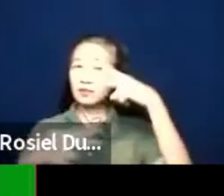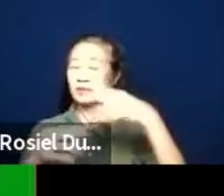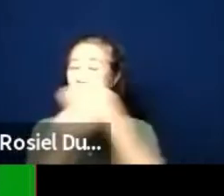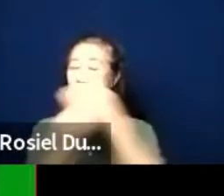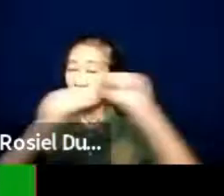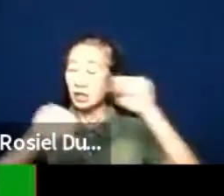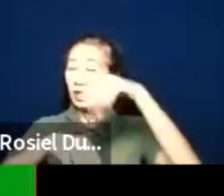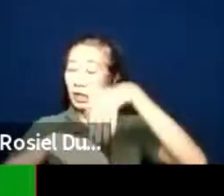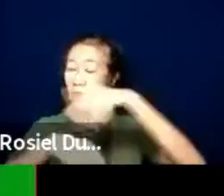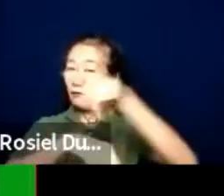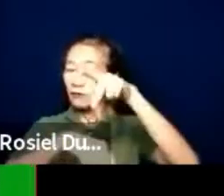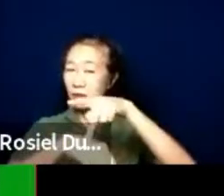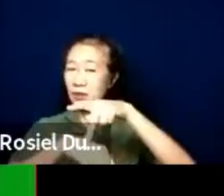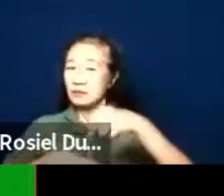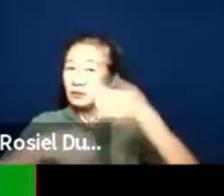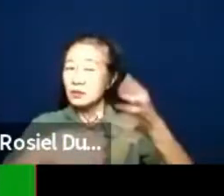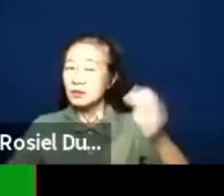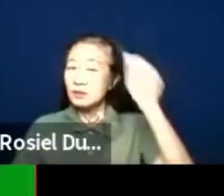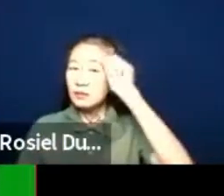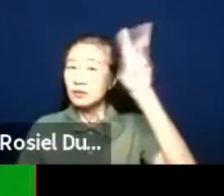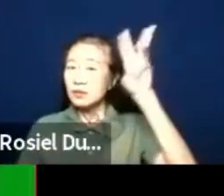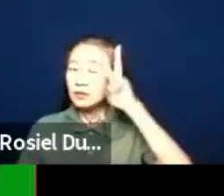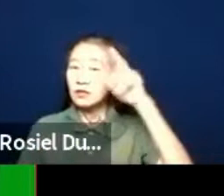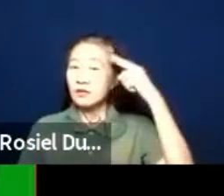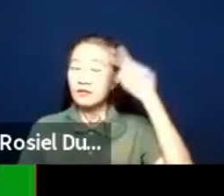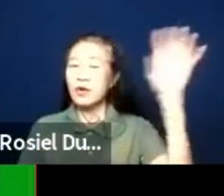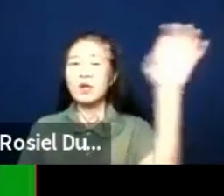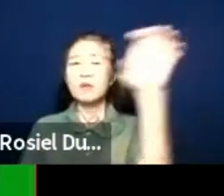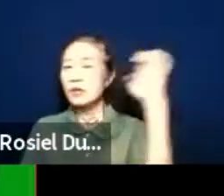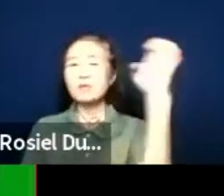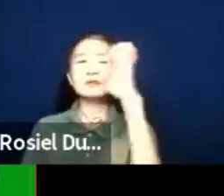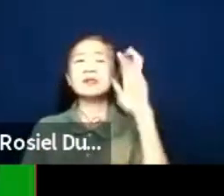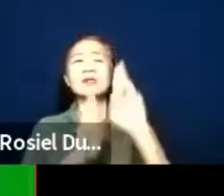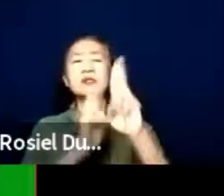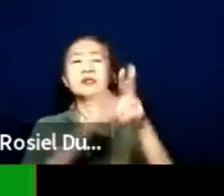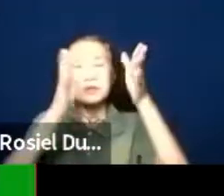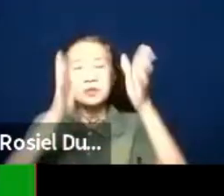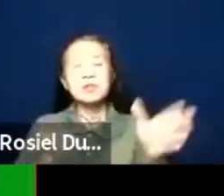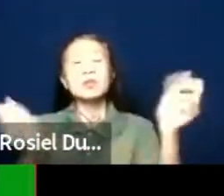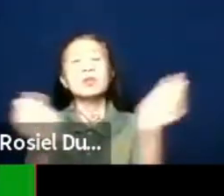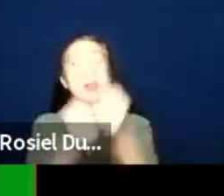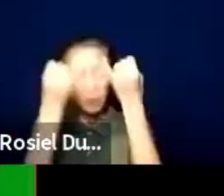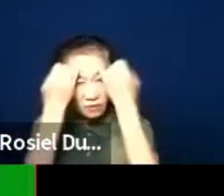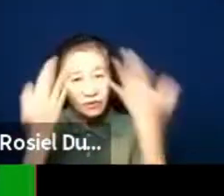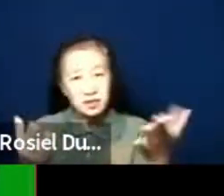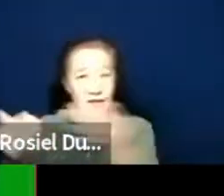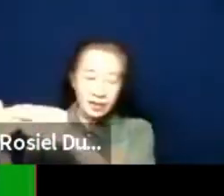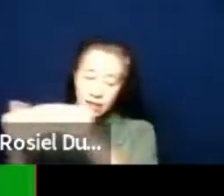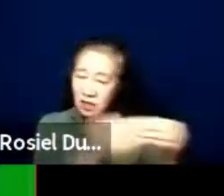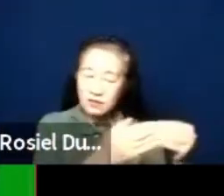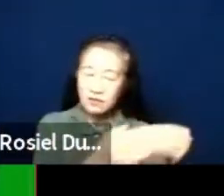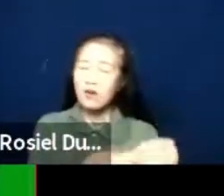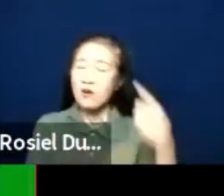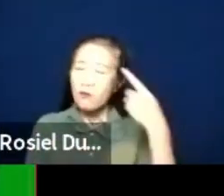Philippines and provides autism awareness training for emergency responders with information and guidelines for